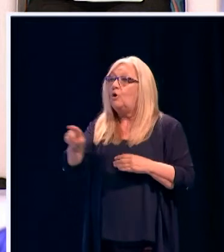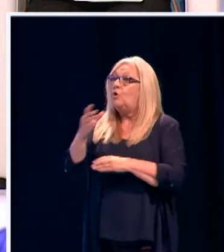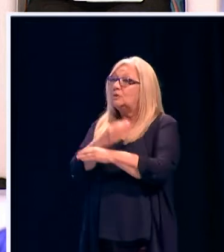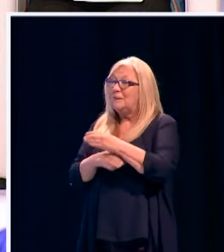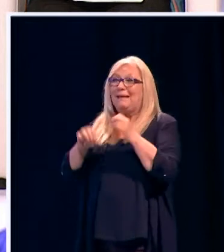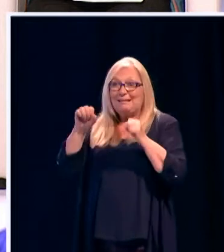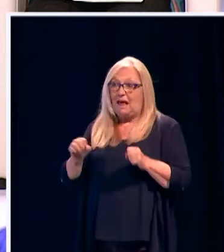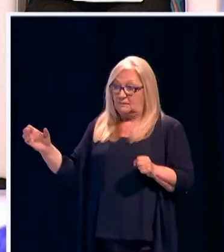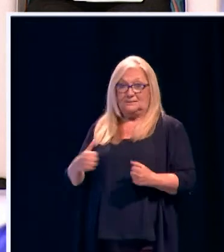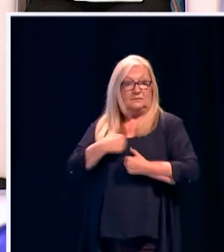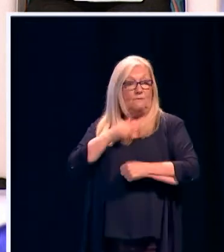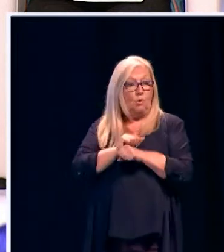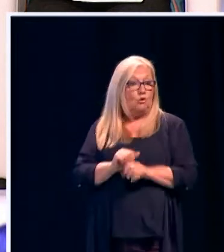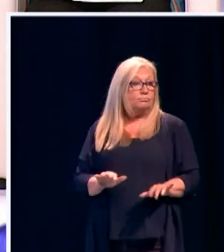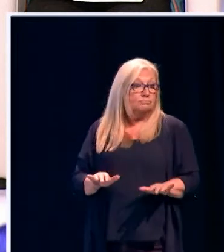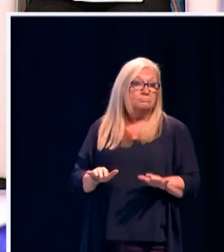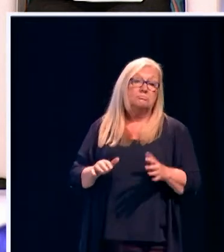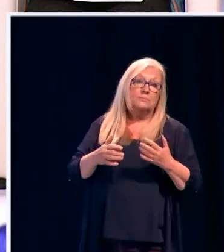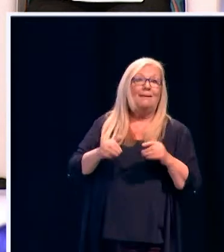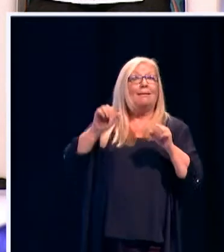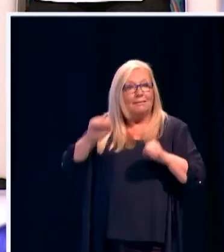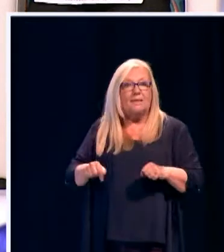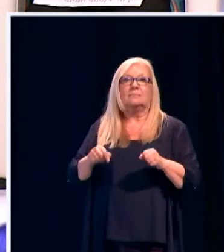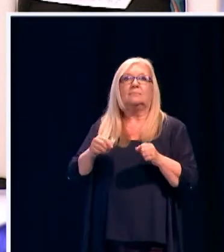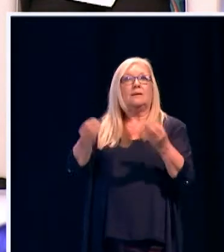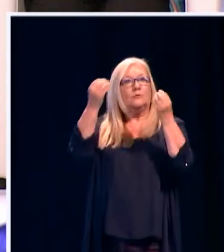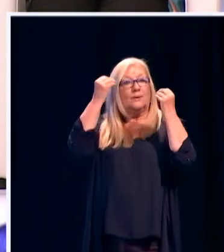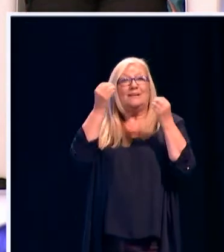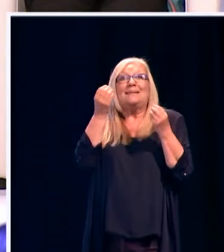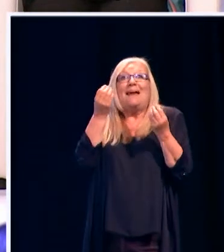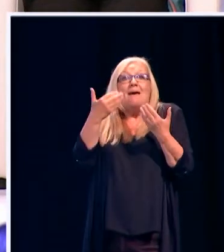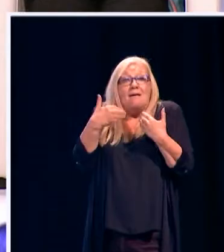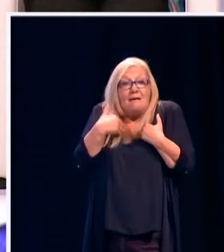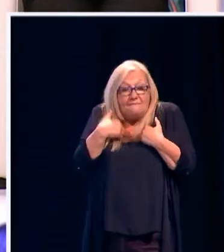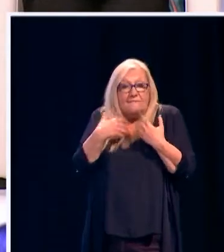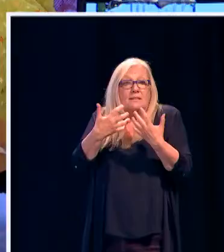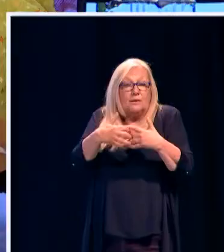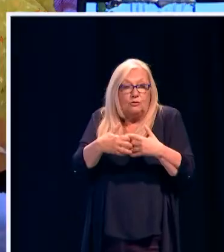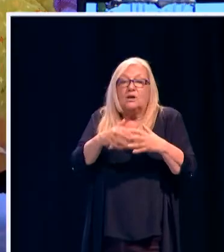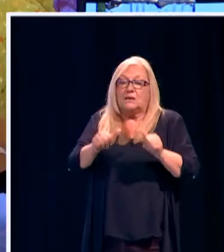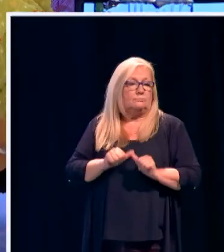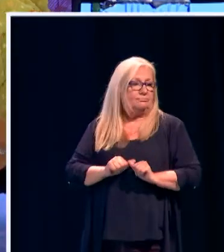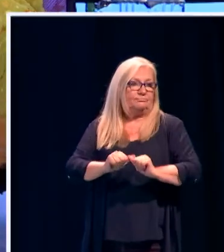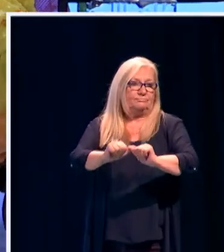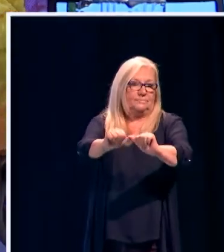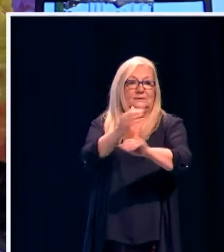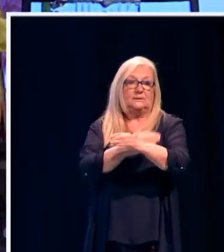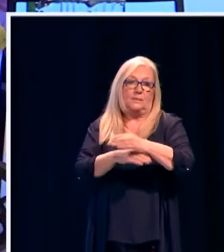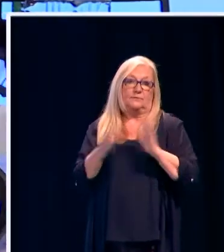amazing employees, can stay in education when the technology properly represents their needs. Thank you.